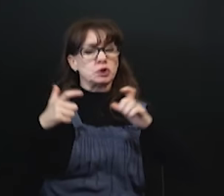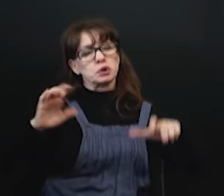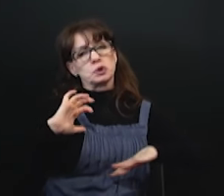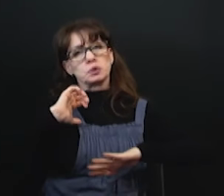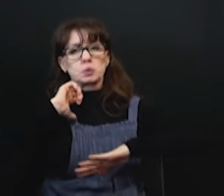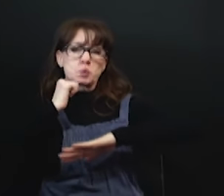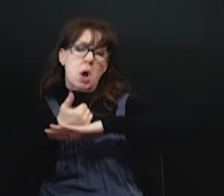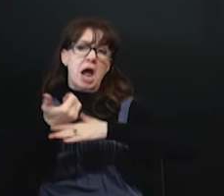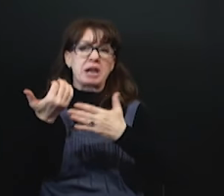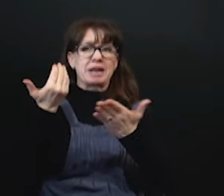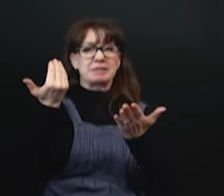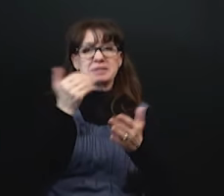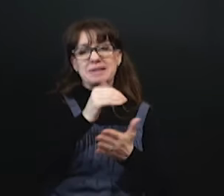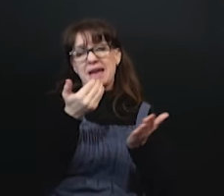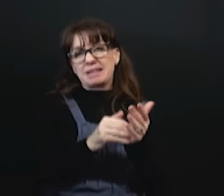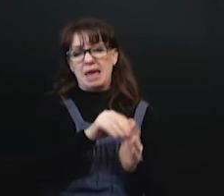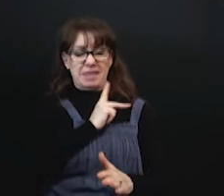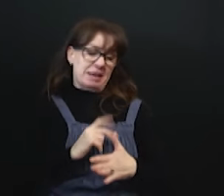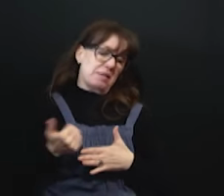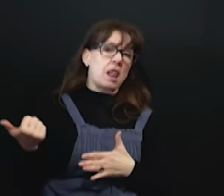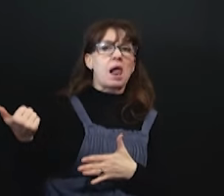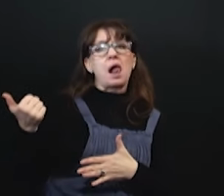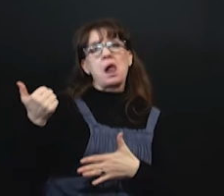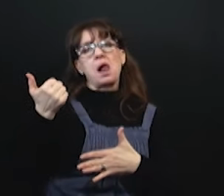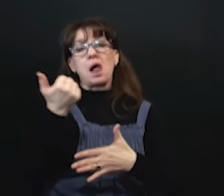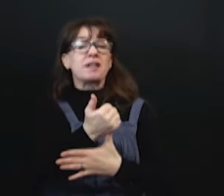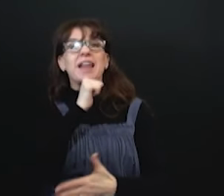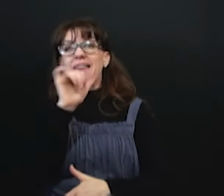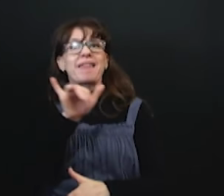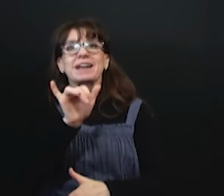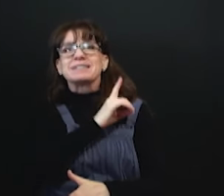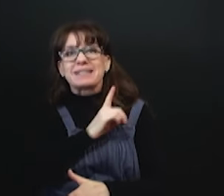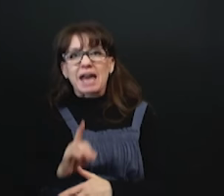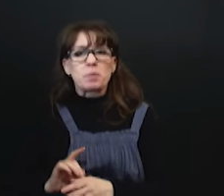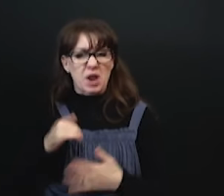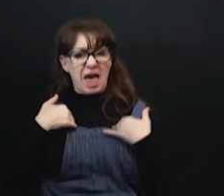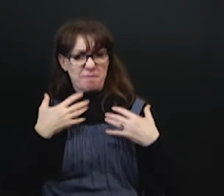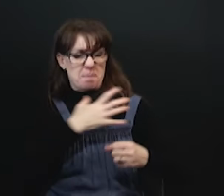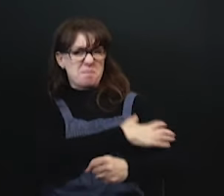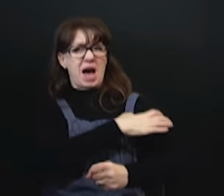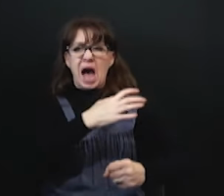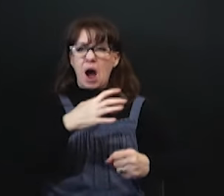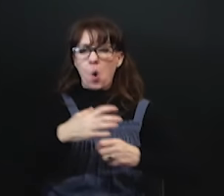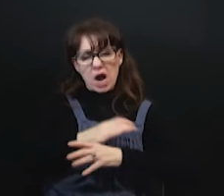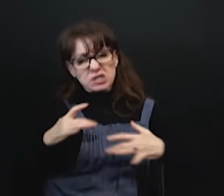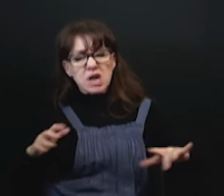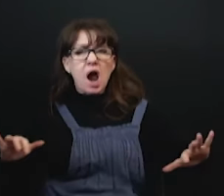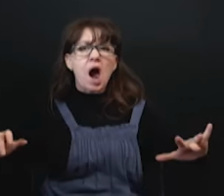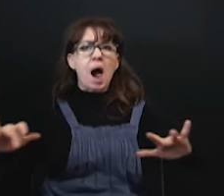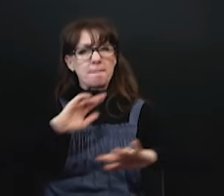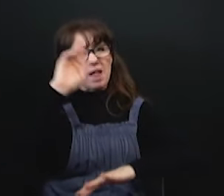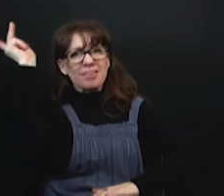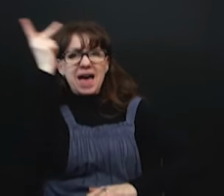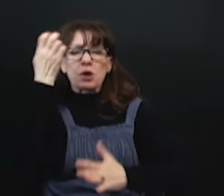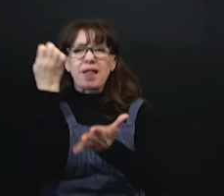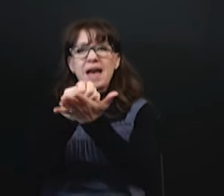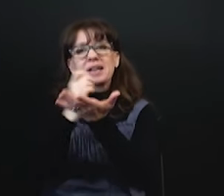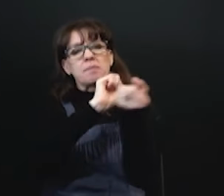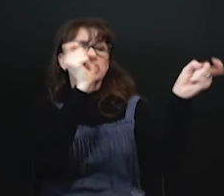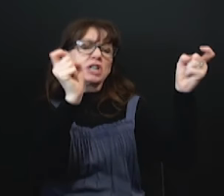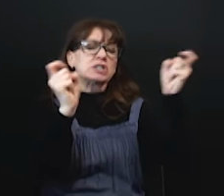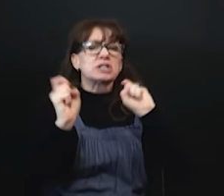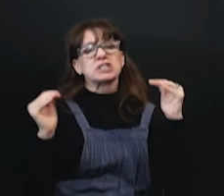a king like no other, greater than David could have ever been. He would possess great power. He would instigate political and economic reform